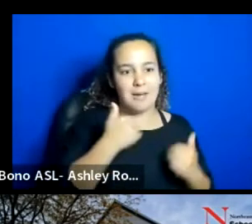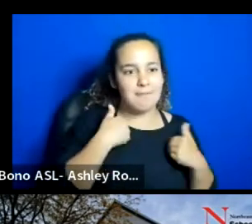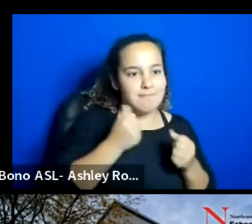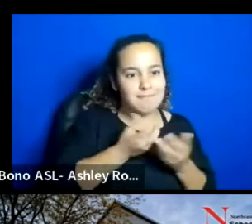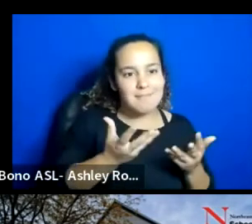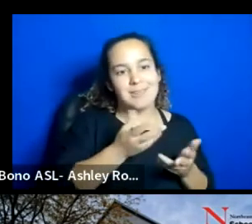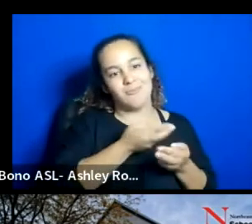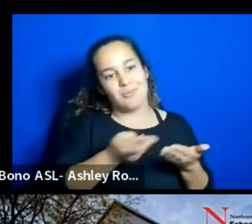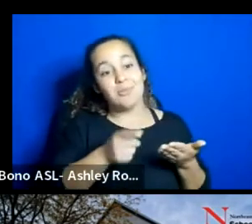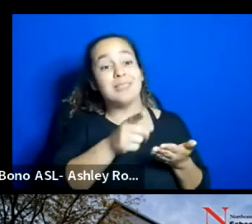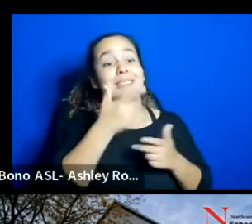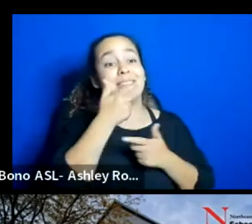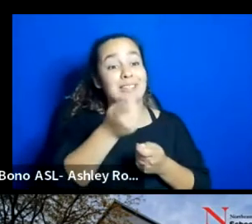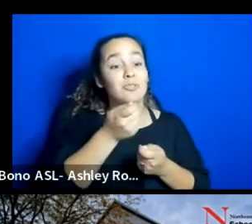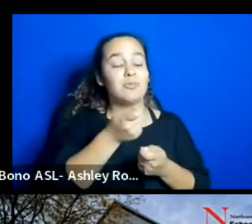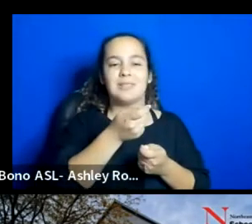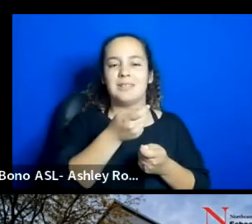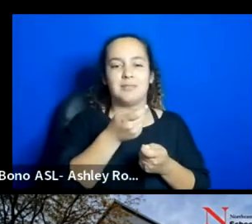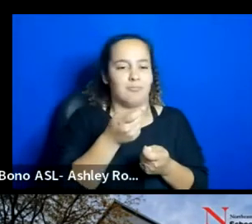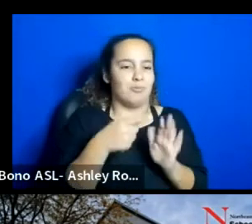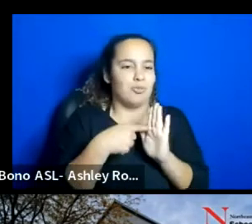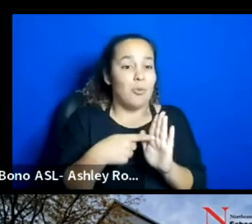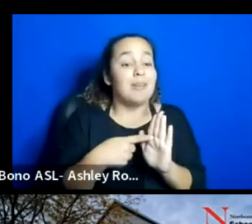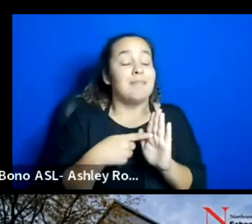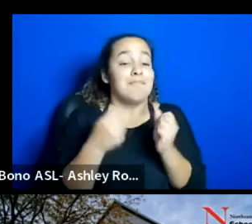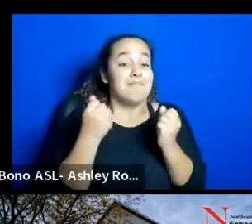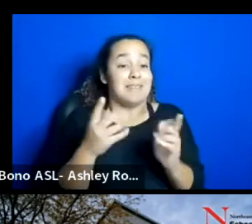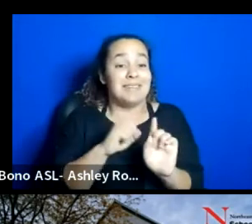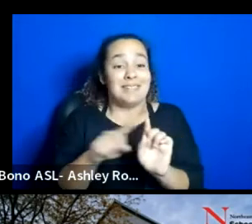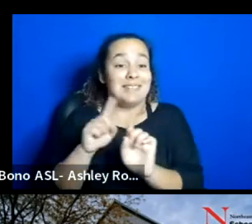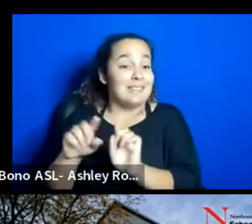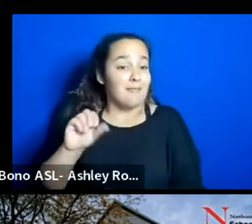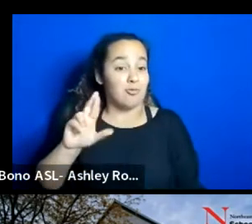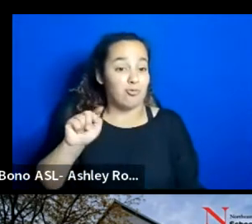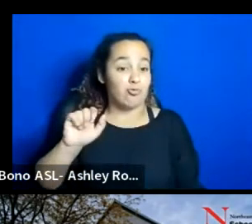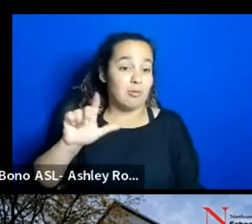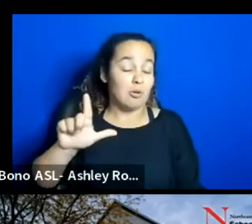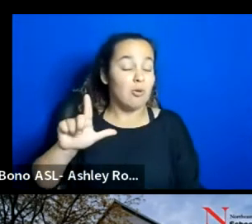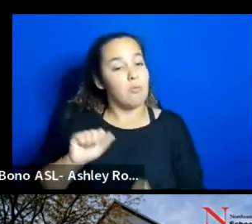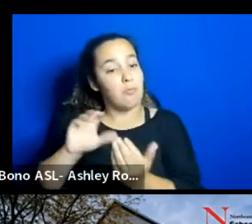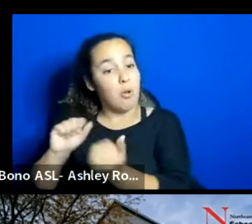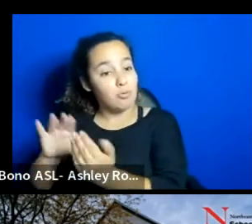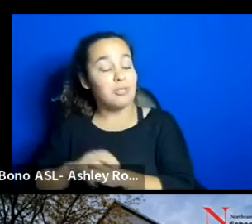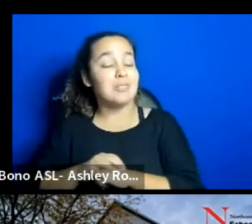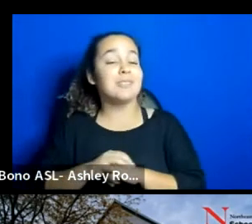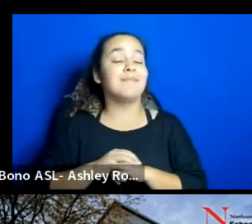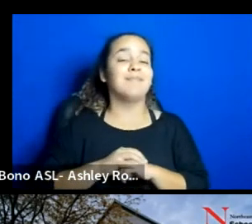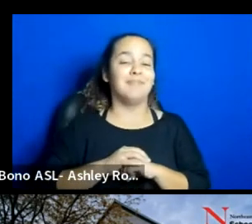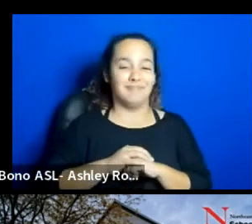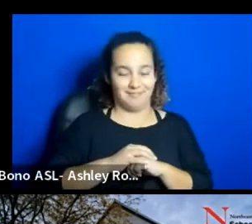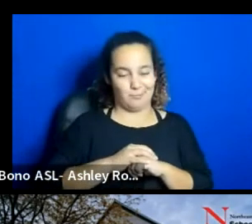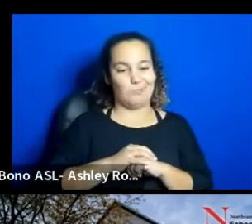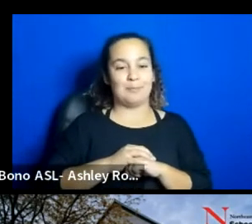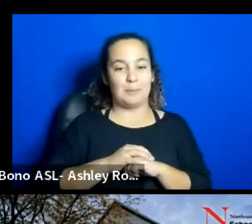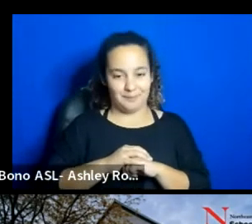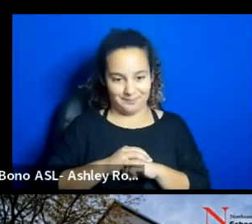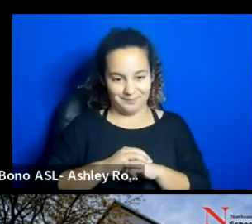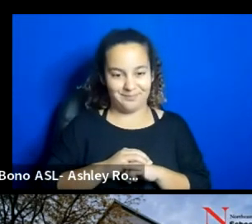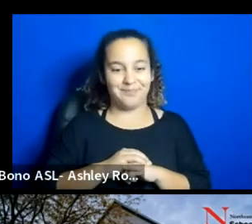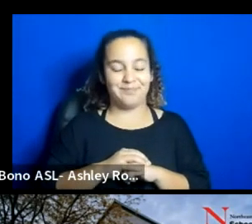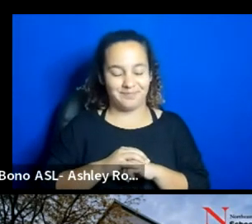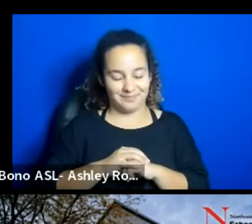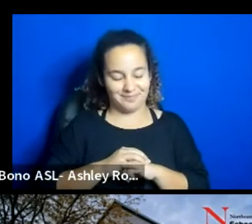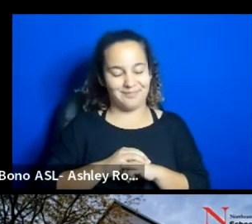really interested in pursuing critical approaches to legal subject matter. And in the type of work that he does, he takes as little for granted as possible and